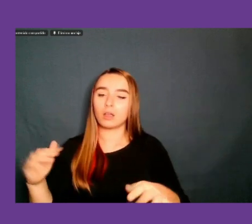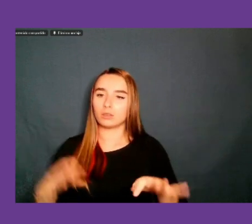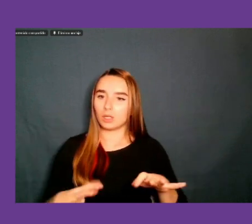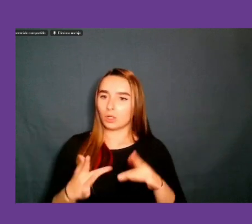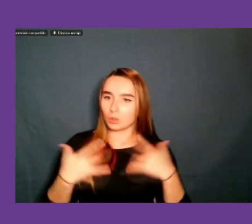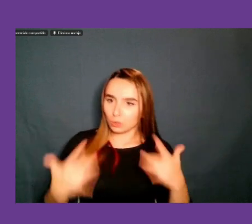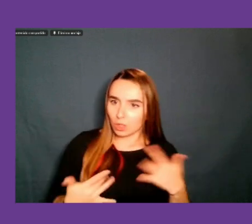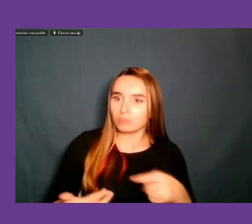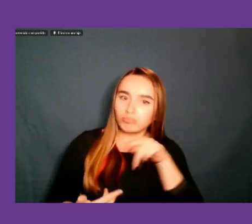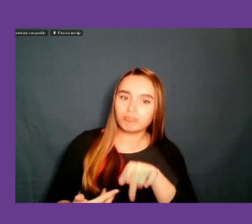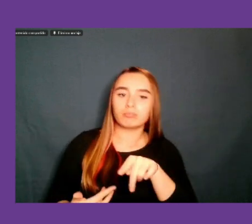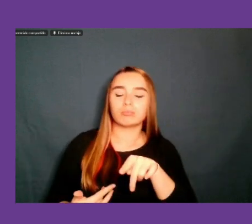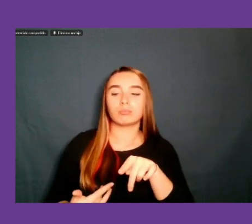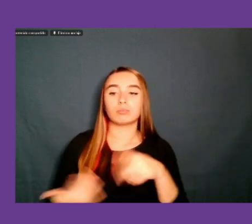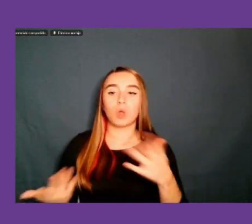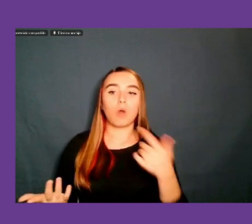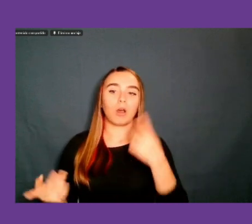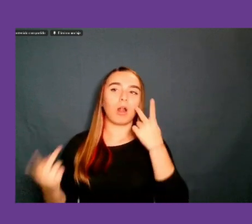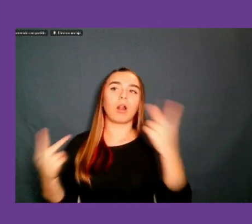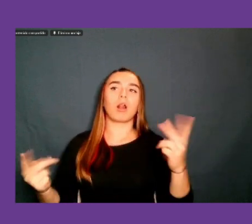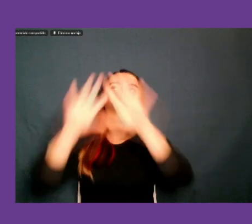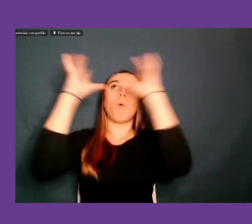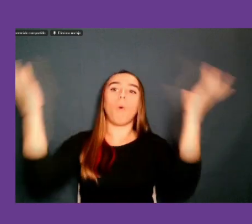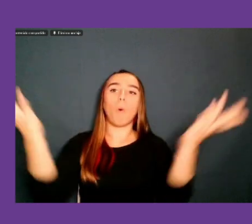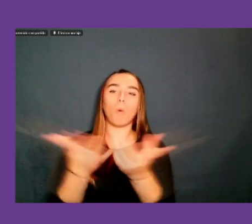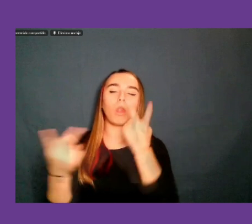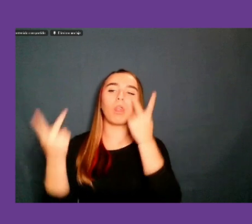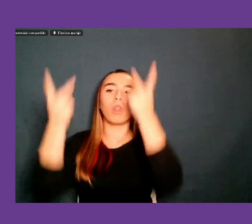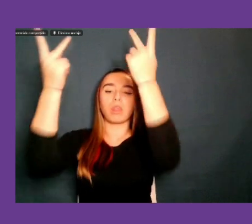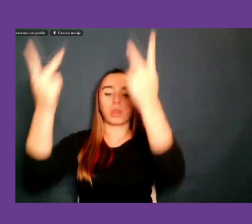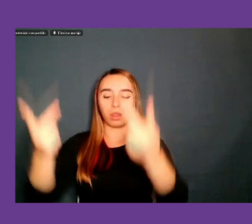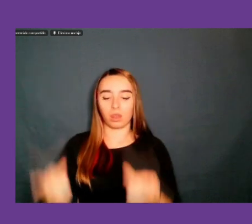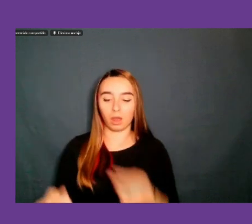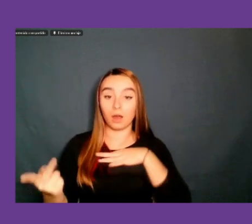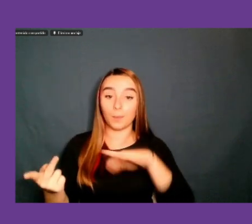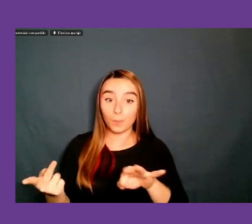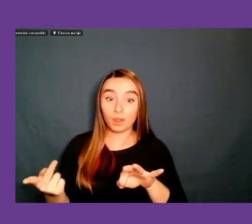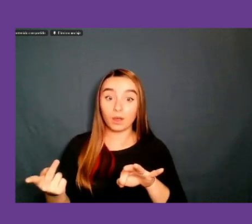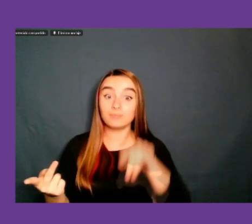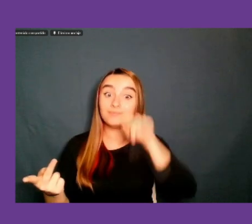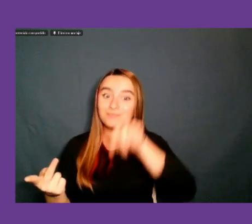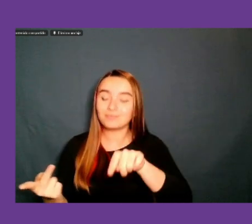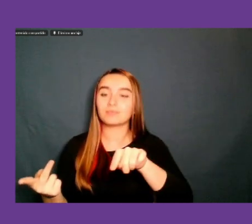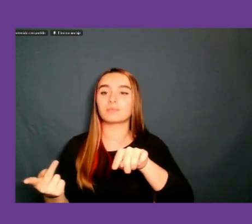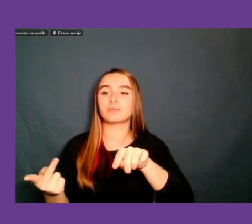the whole organization, and I will see how to plan